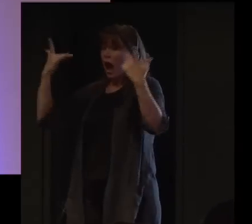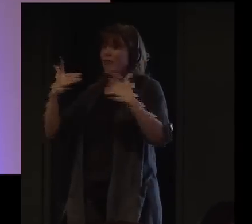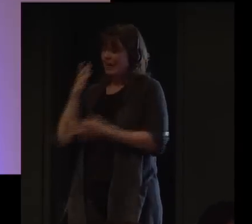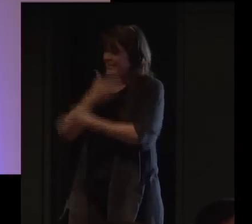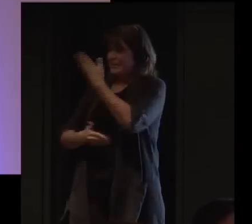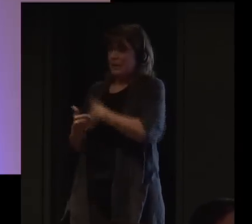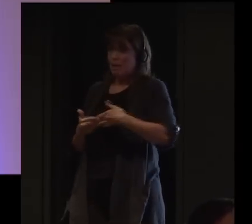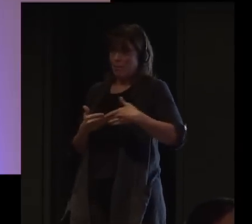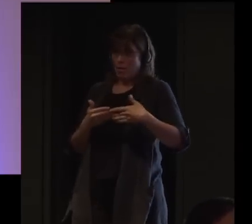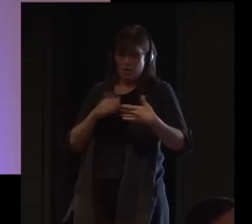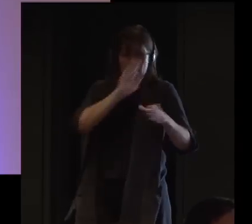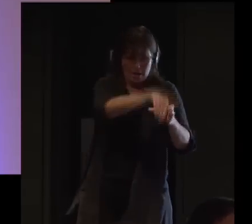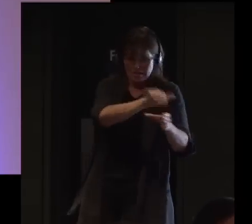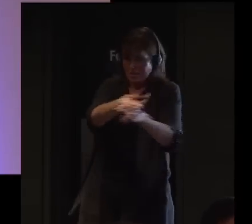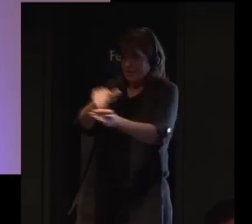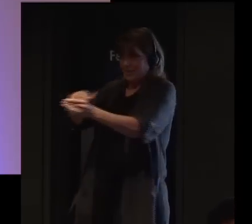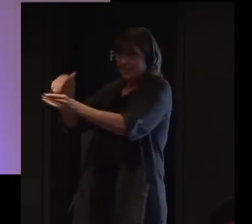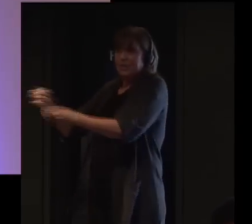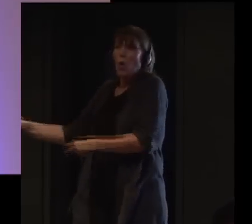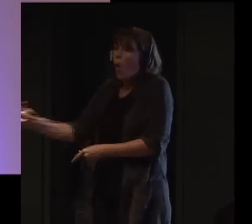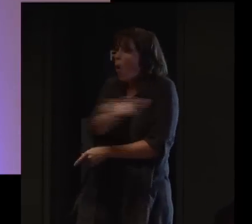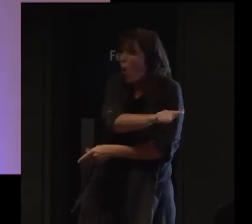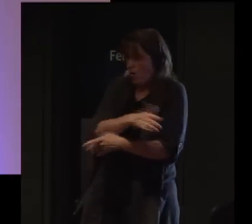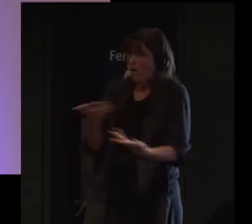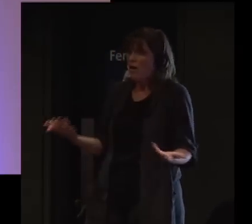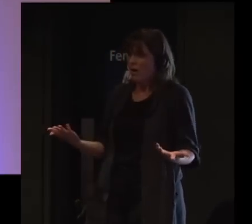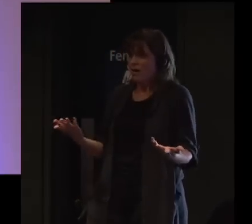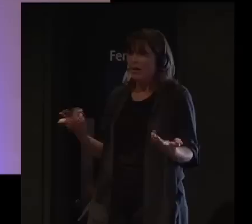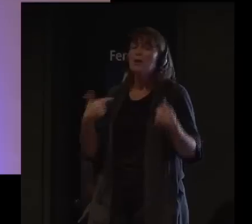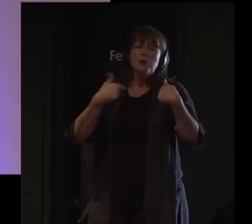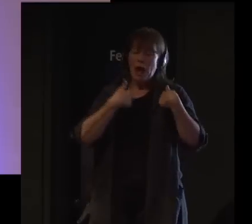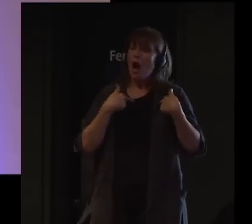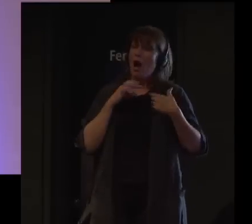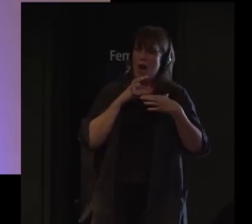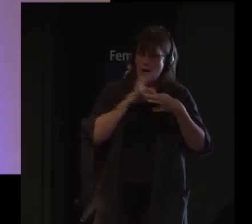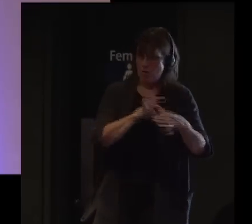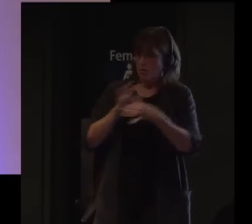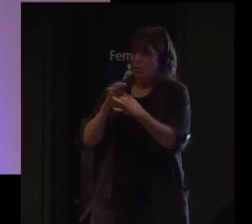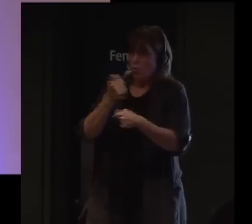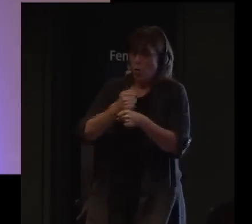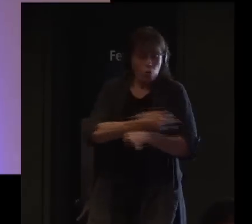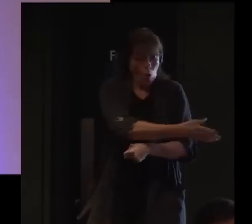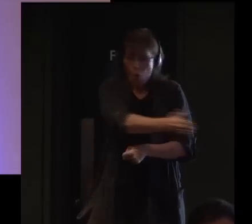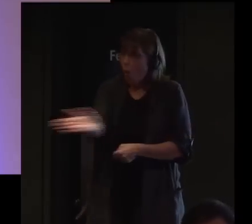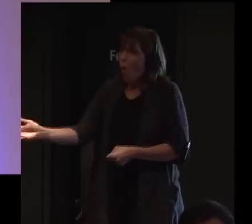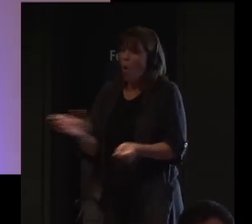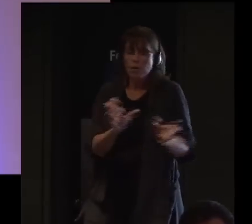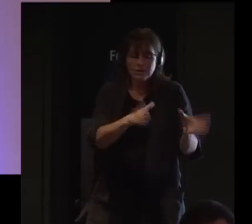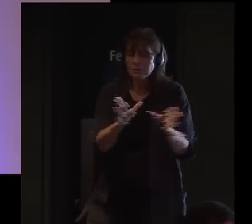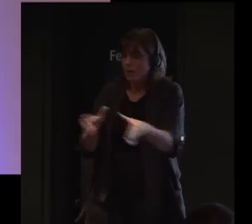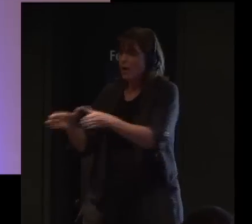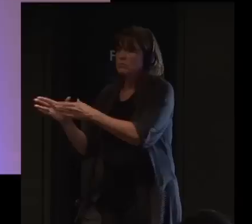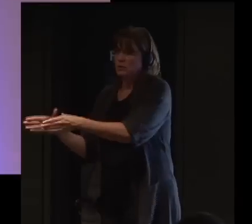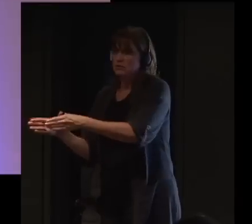disabilities. From my side, I'm working in the sport department, and there are also a certain number of